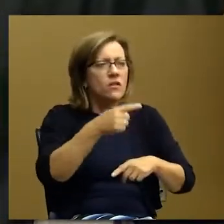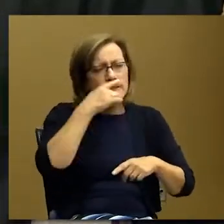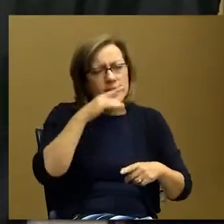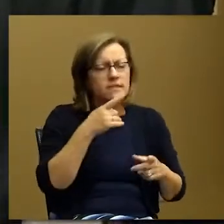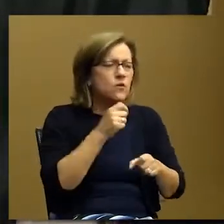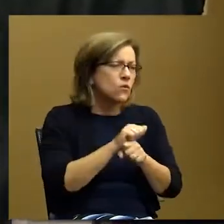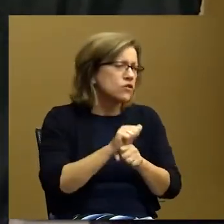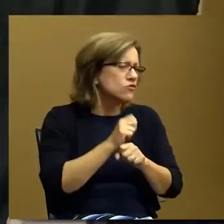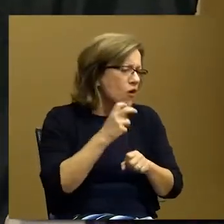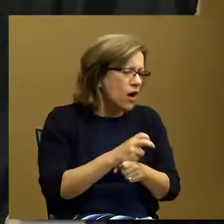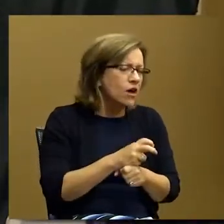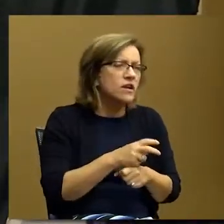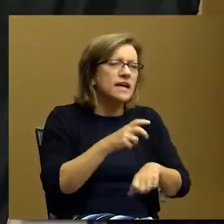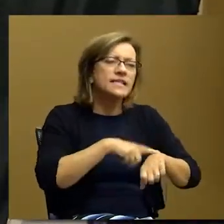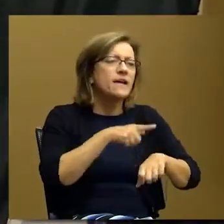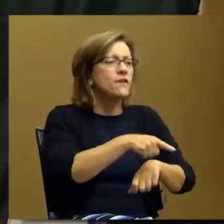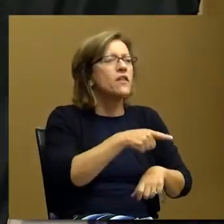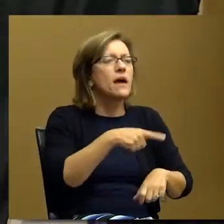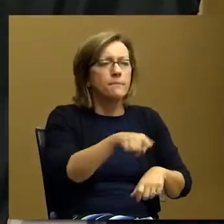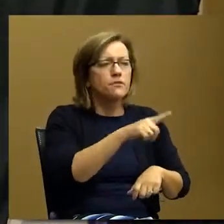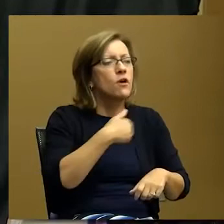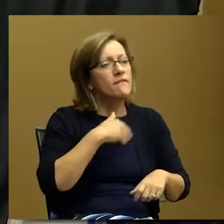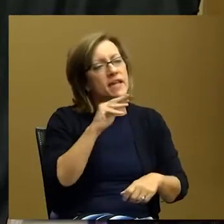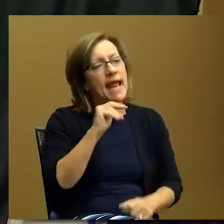hard, it's time for them to take a nap.